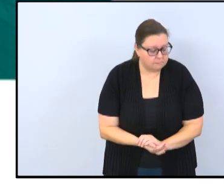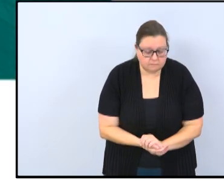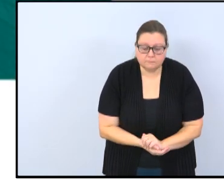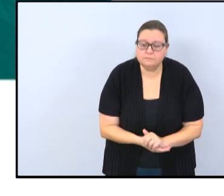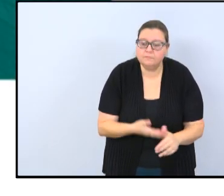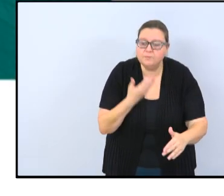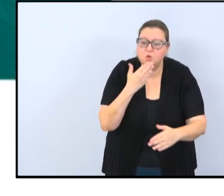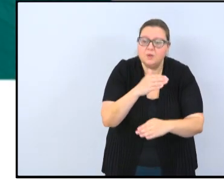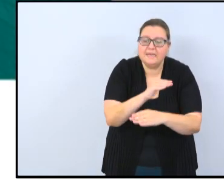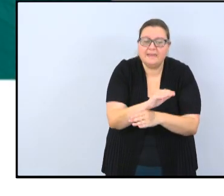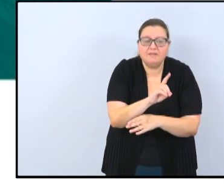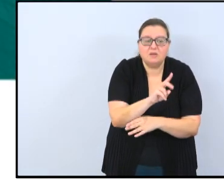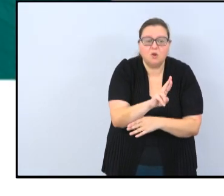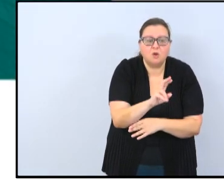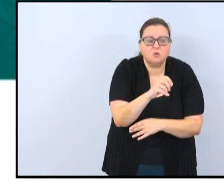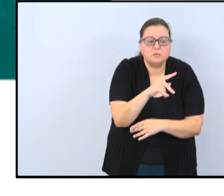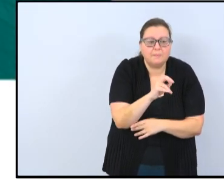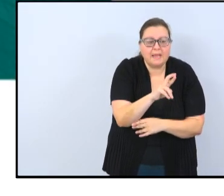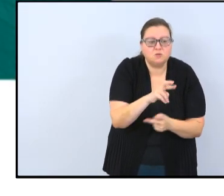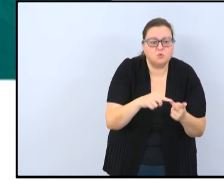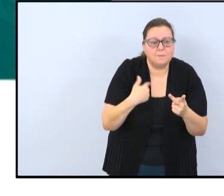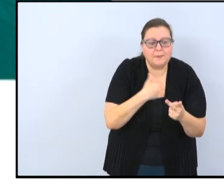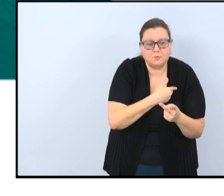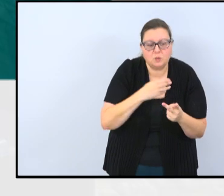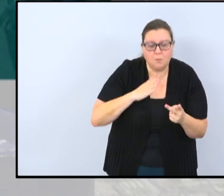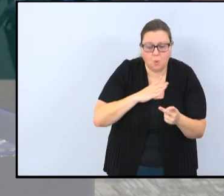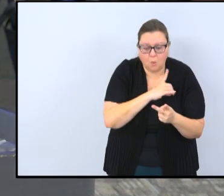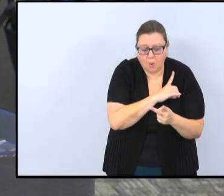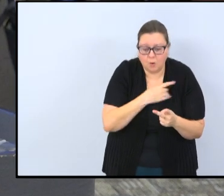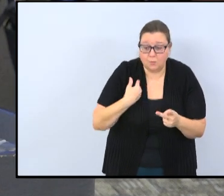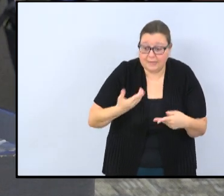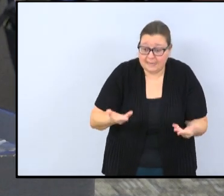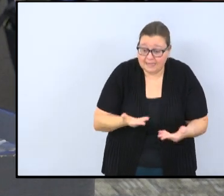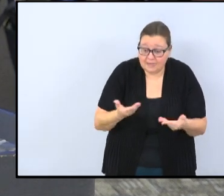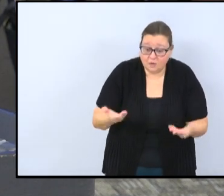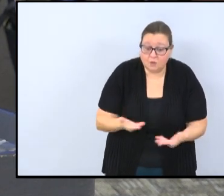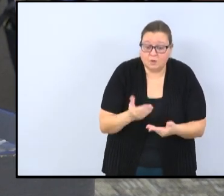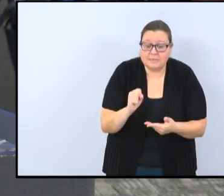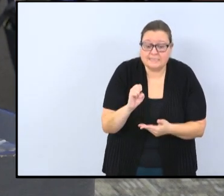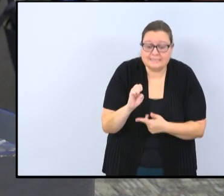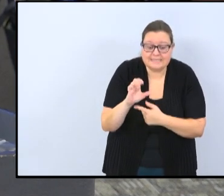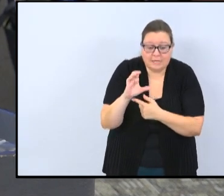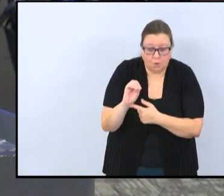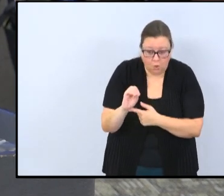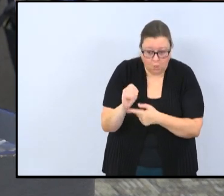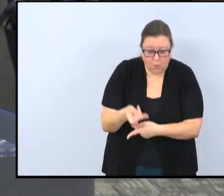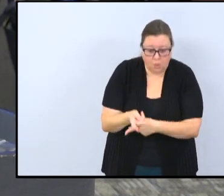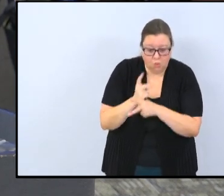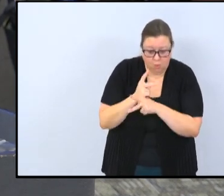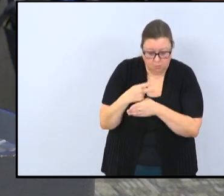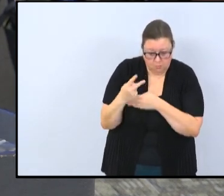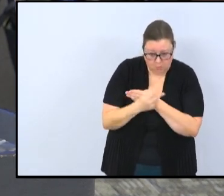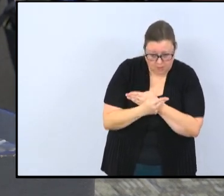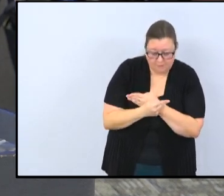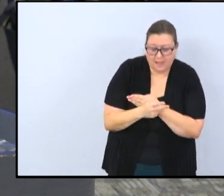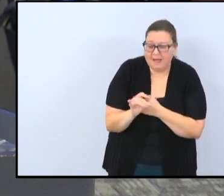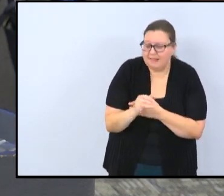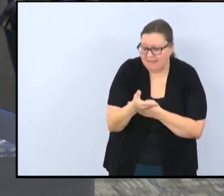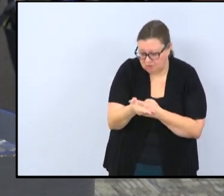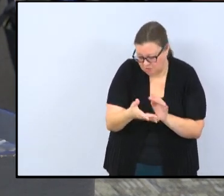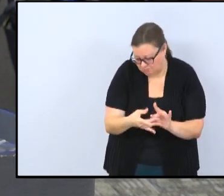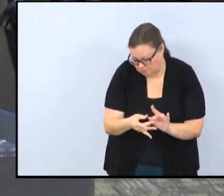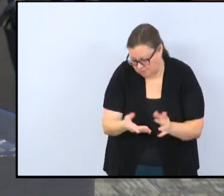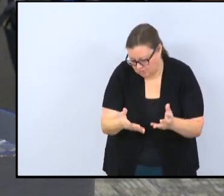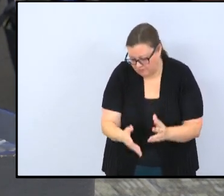Well, good evening, Dr. Spicer, members of the board. We're here to present the SECO loan program. Just like Ms. Beretta